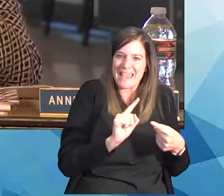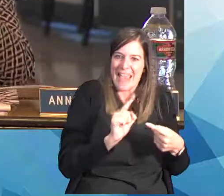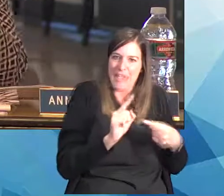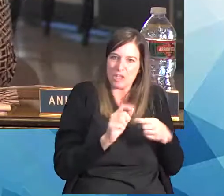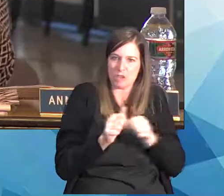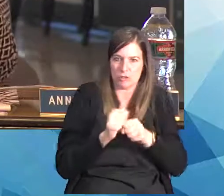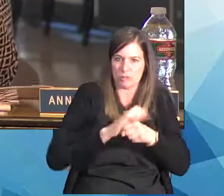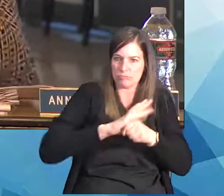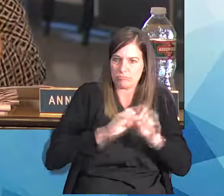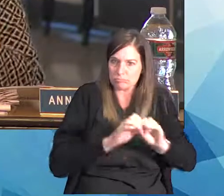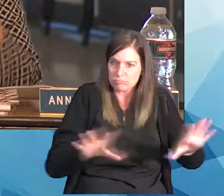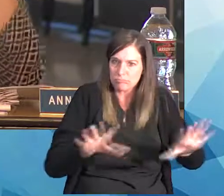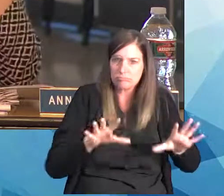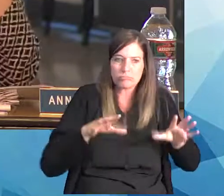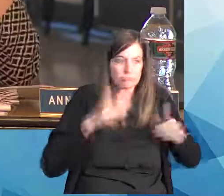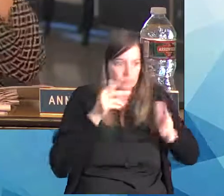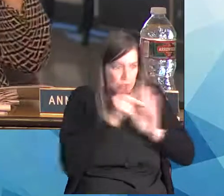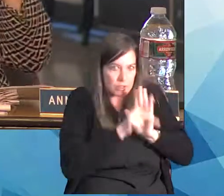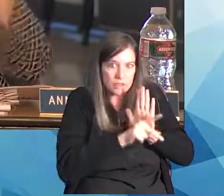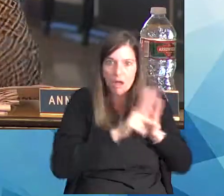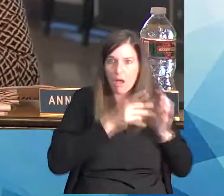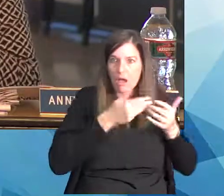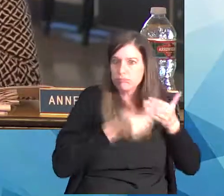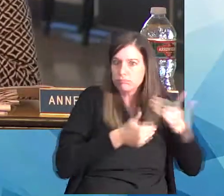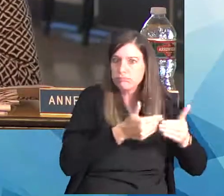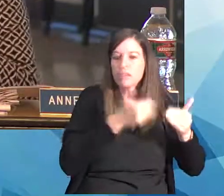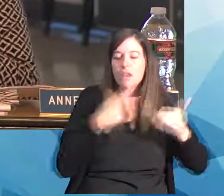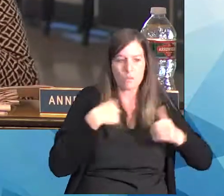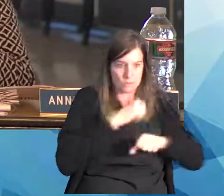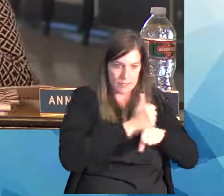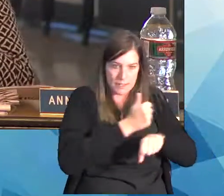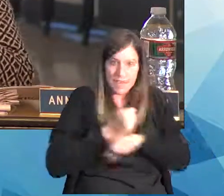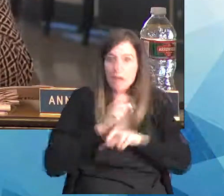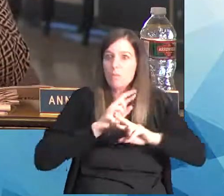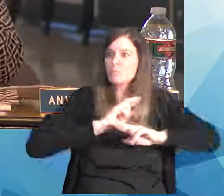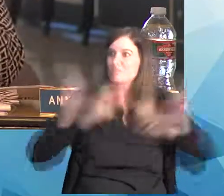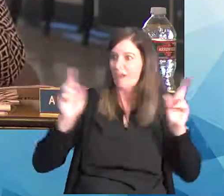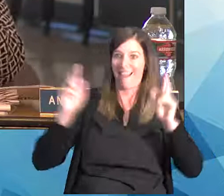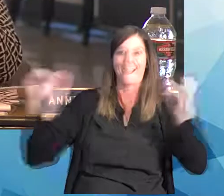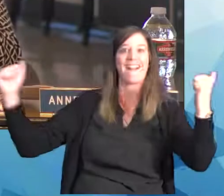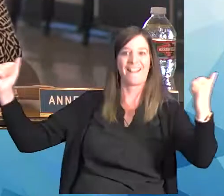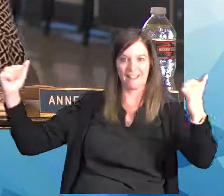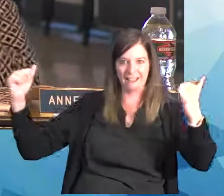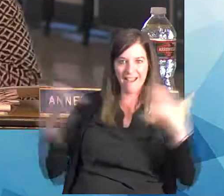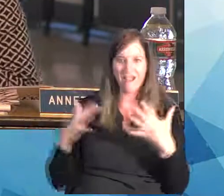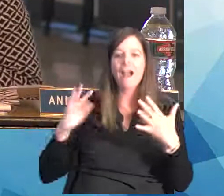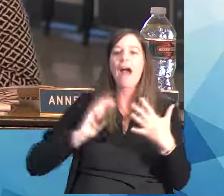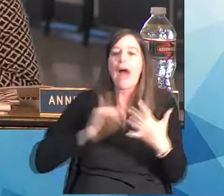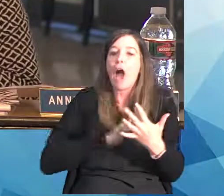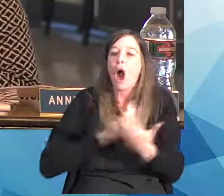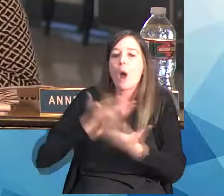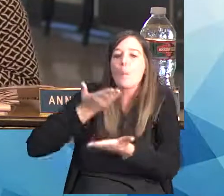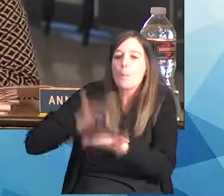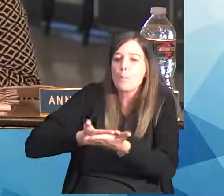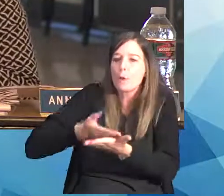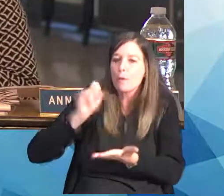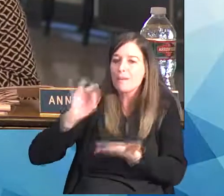one evidence of our success is that in that 1 year and 3 months, we